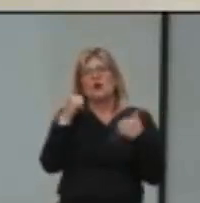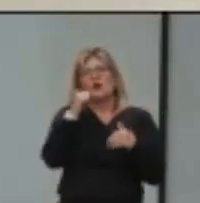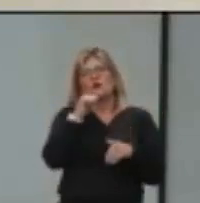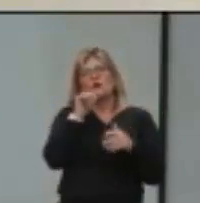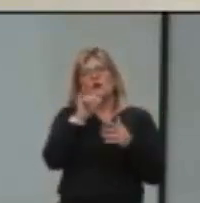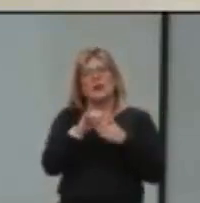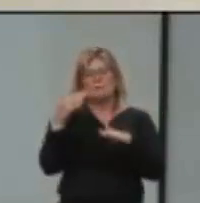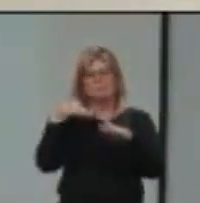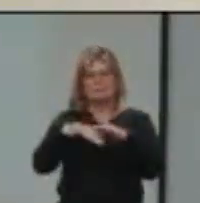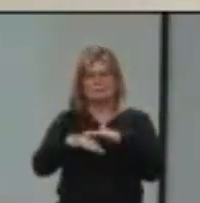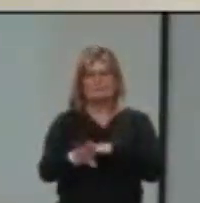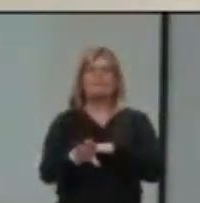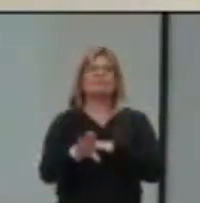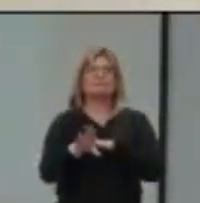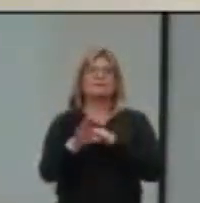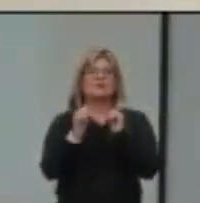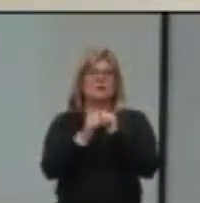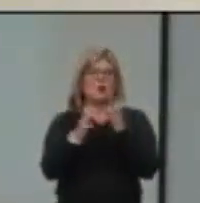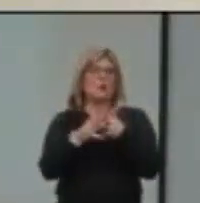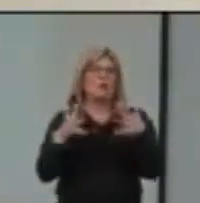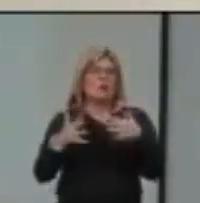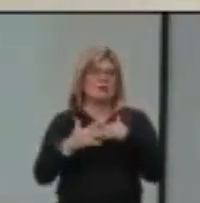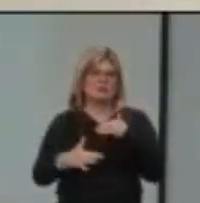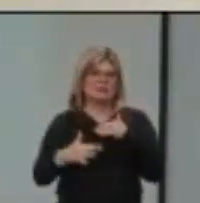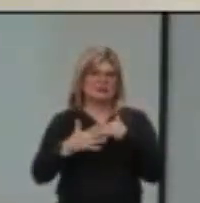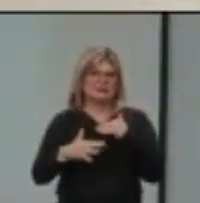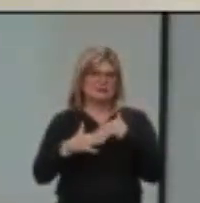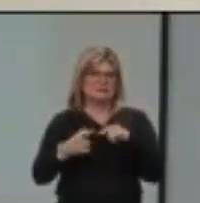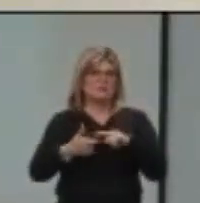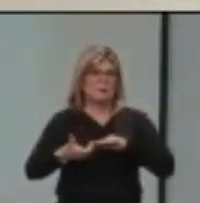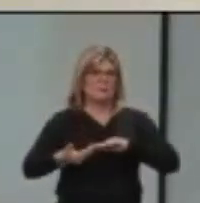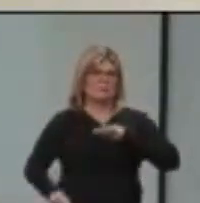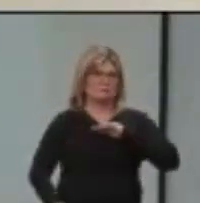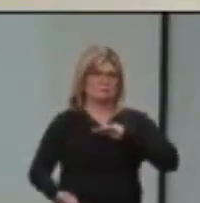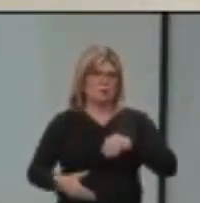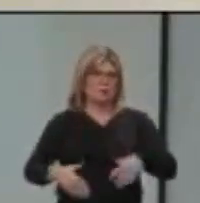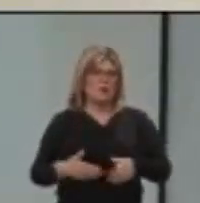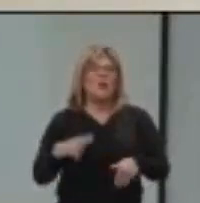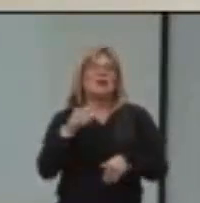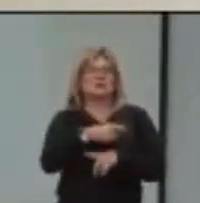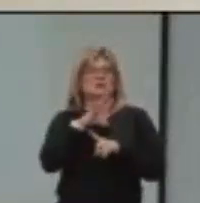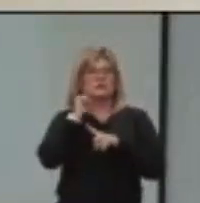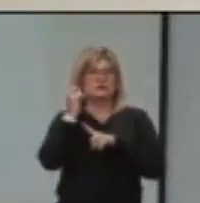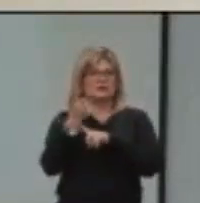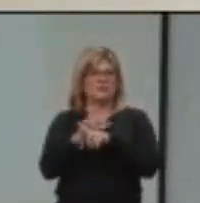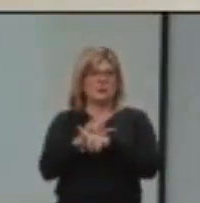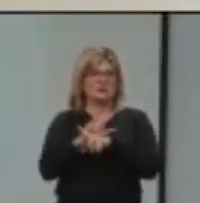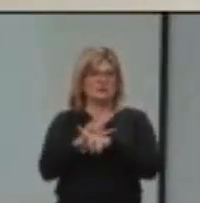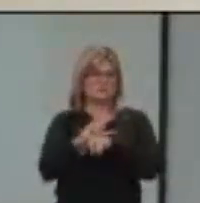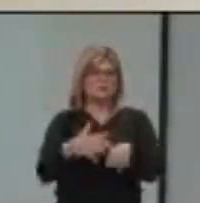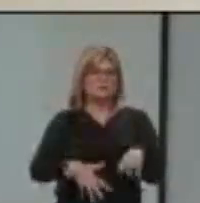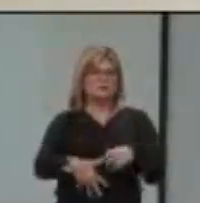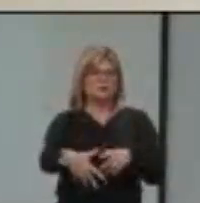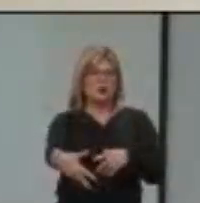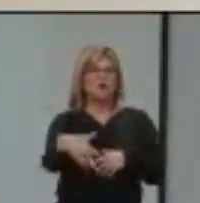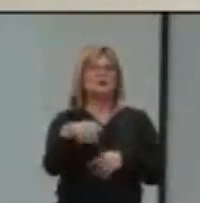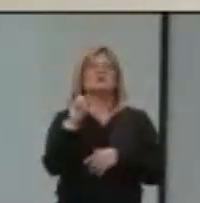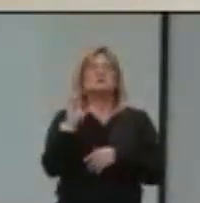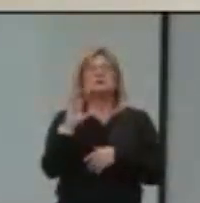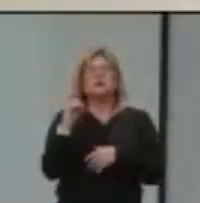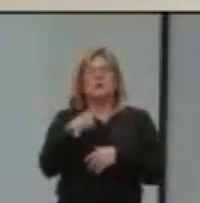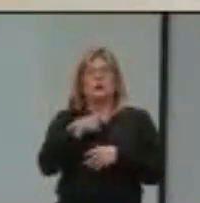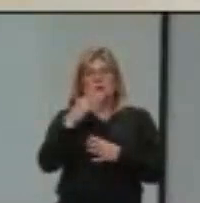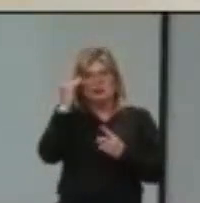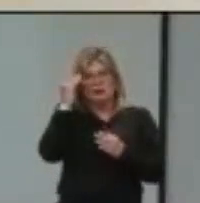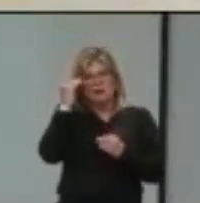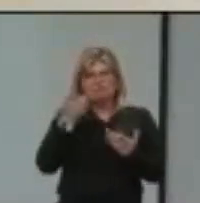came in with lots of bleeding from below her waist, and she was 7 months pregnant. So of course, we're all